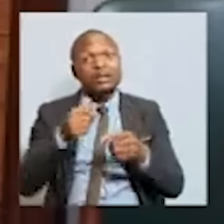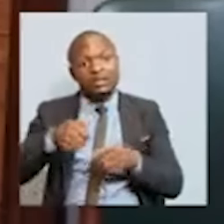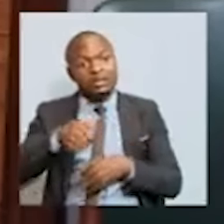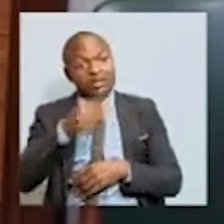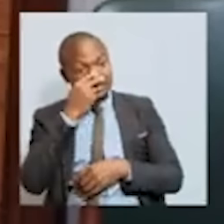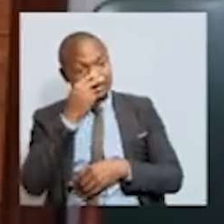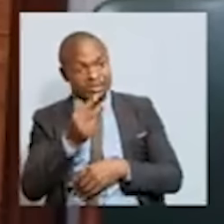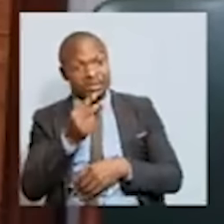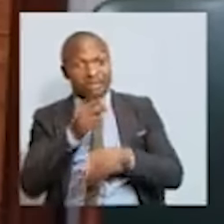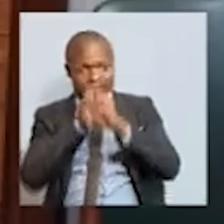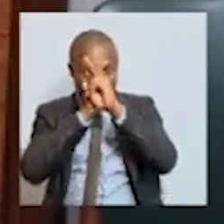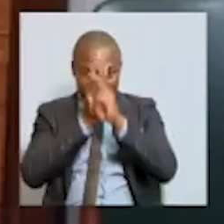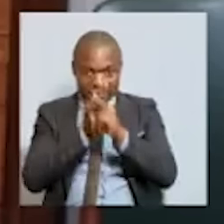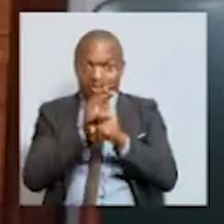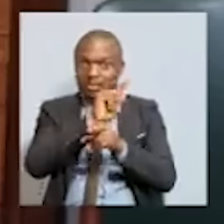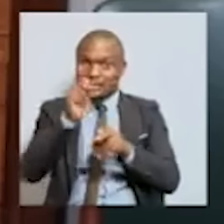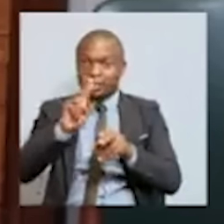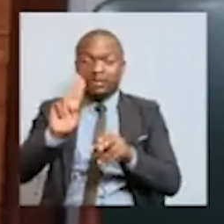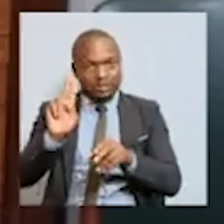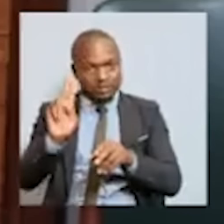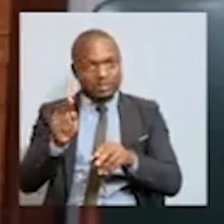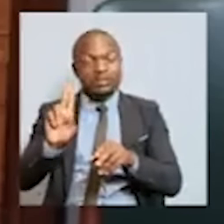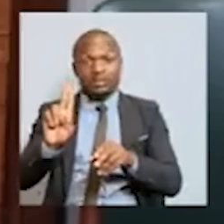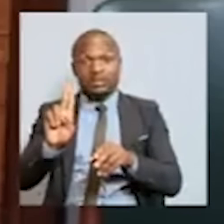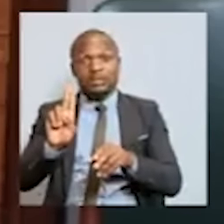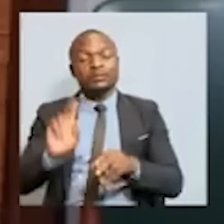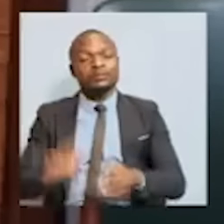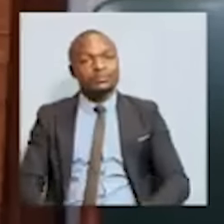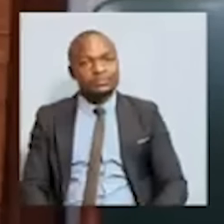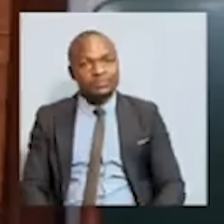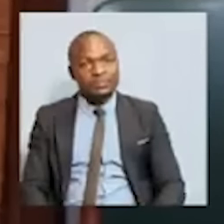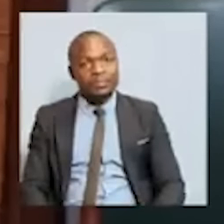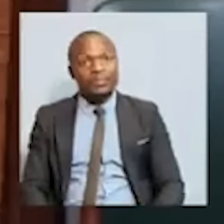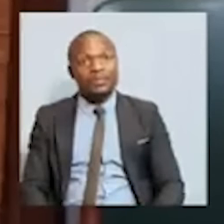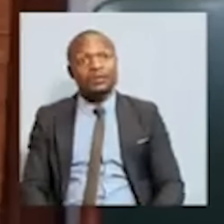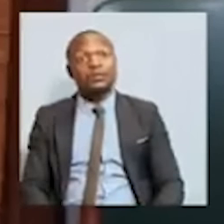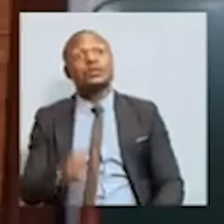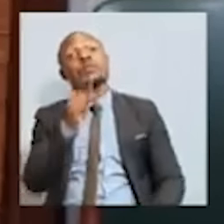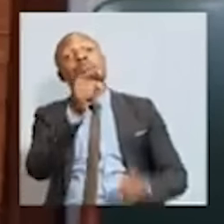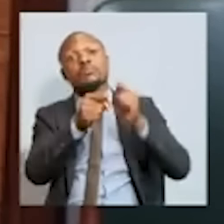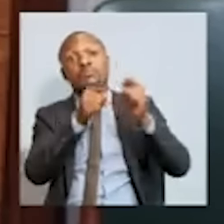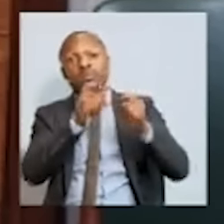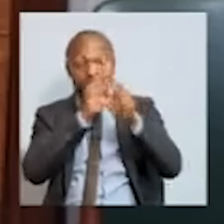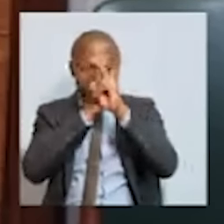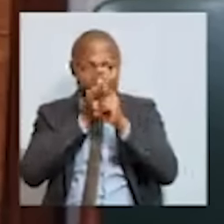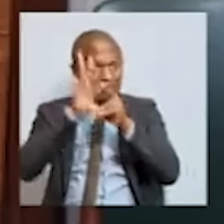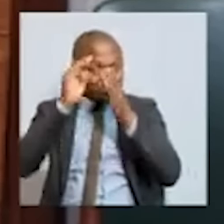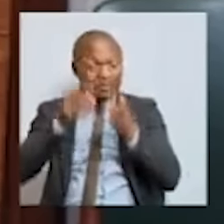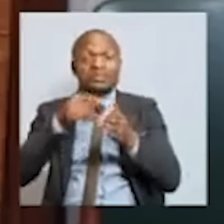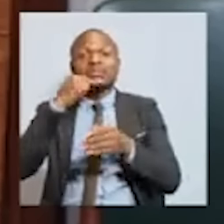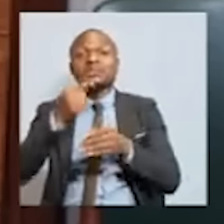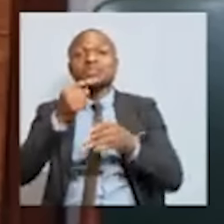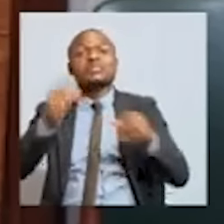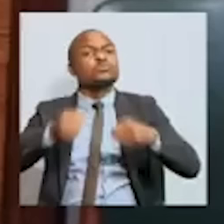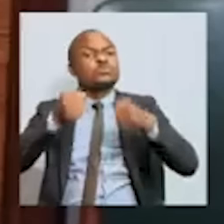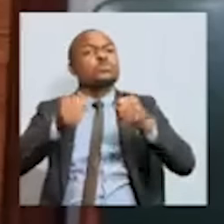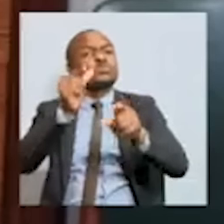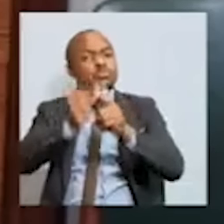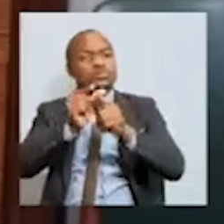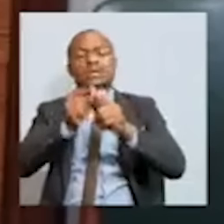Mr. Munir Zulu, MP, charge at Honorable M. E. Mposha, MP, and uttered strong words to